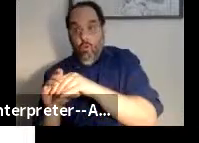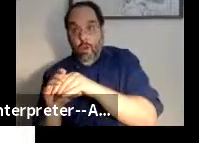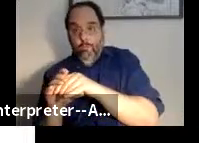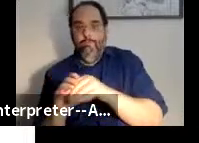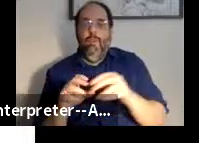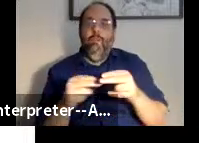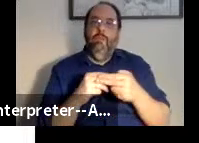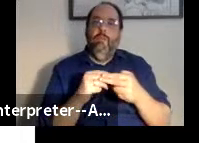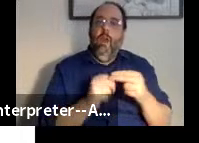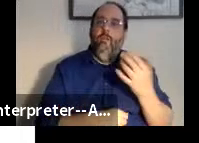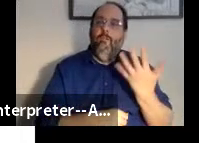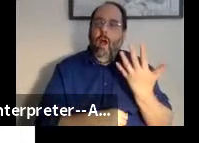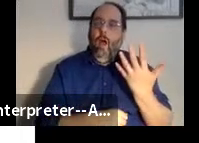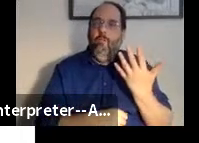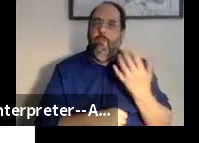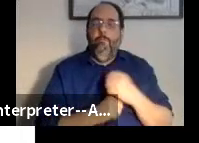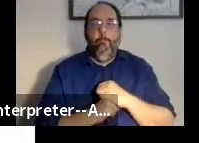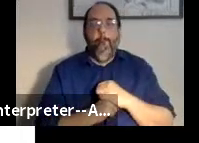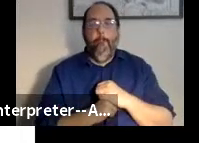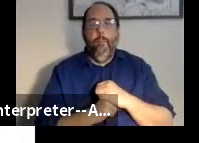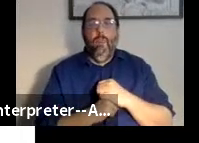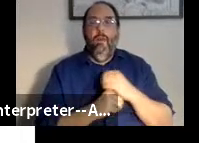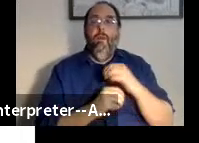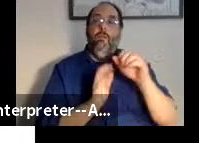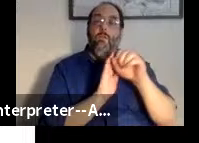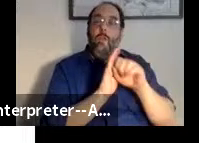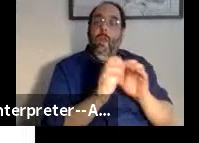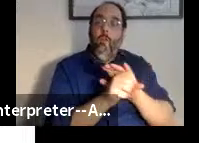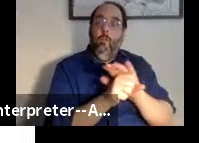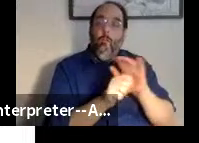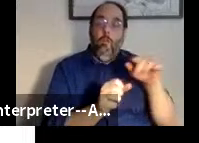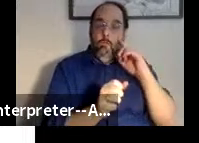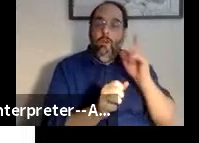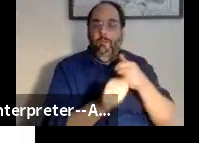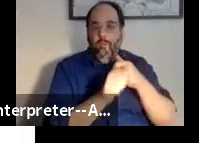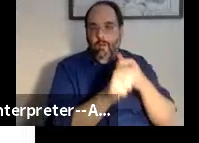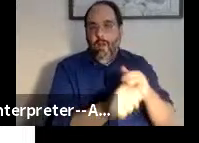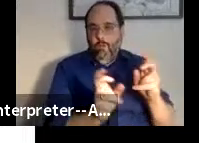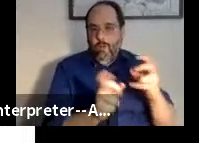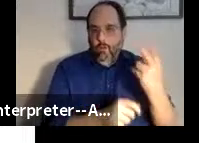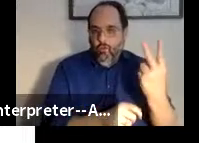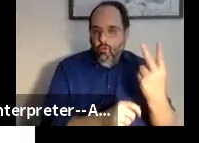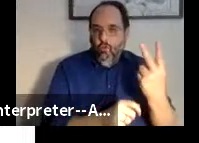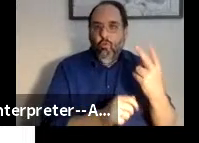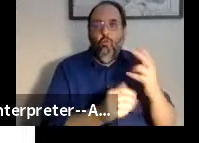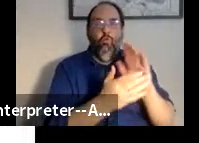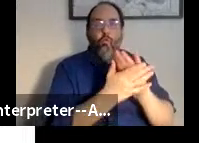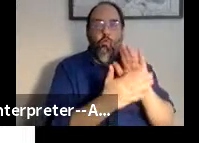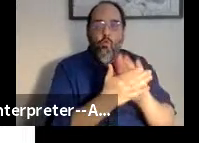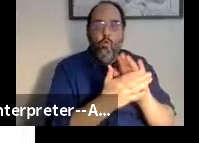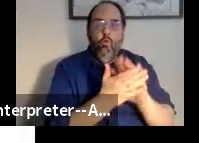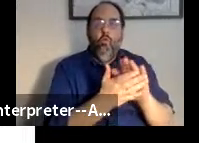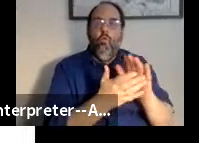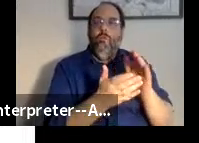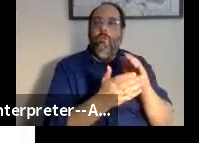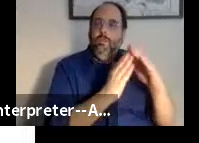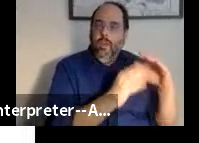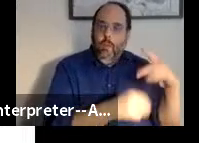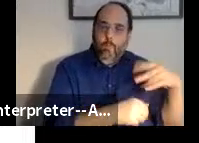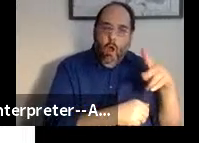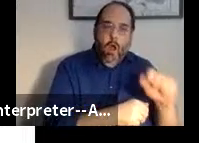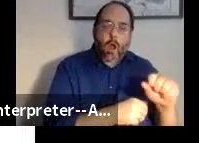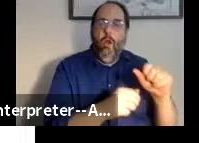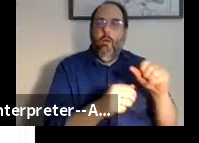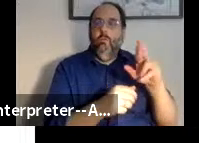number 5. State and local governments covered by Title II, their schools, municipal parks, their recreation departments, a